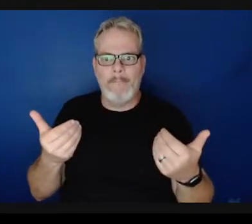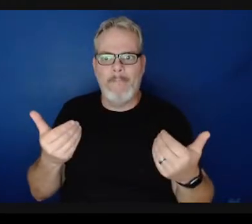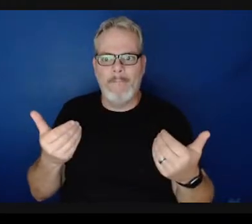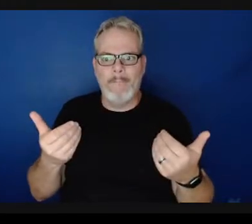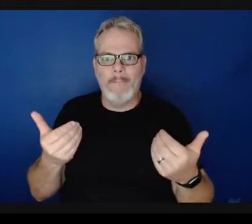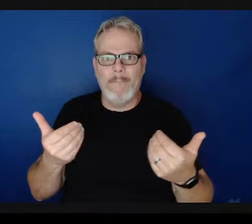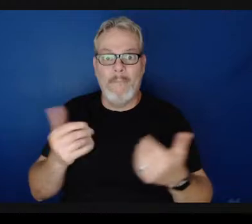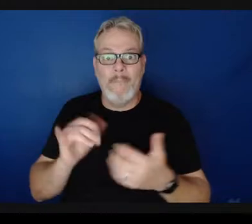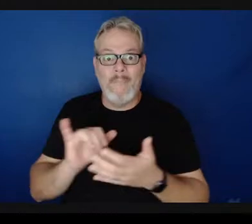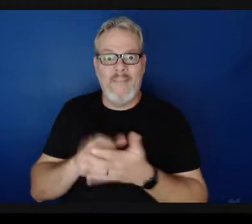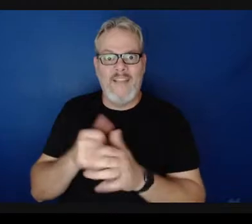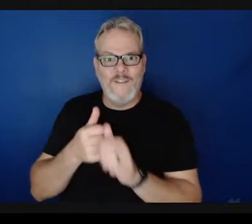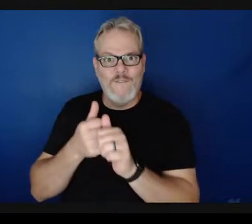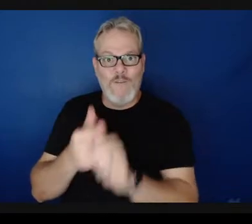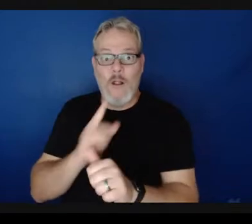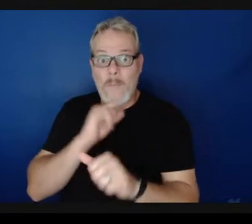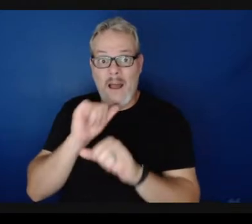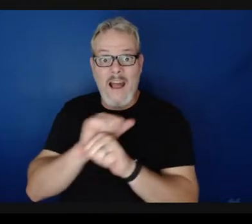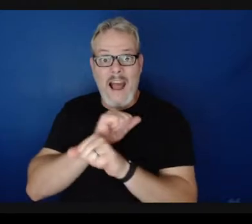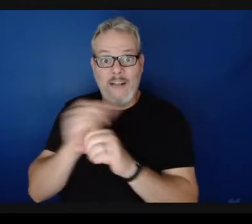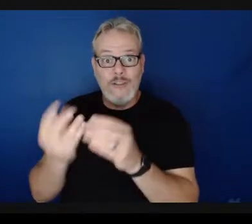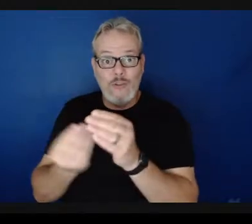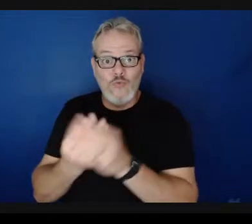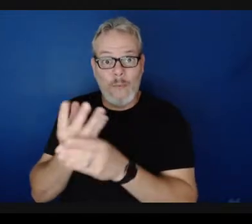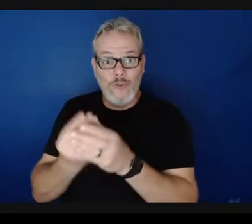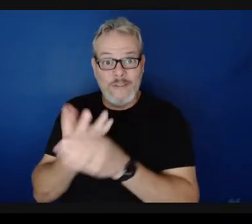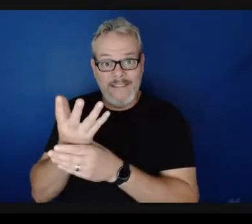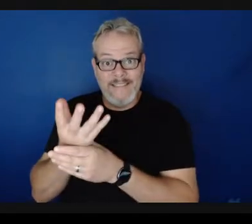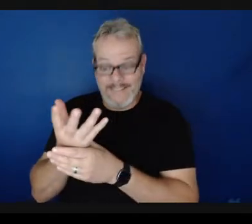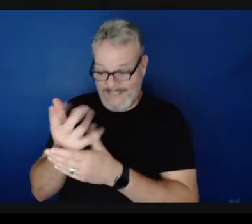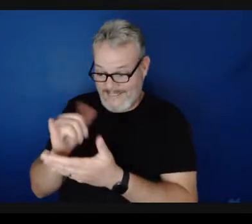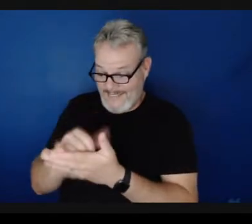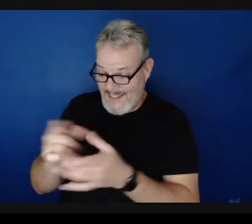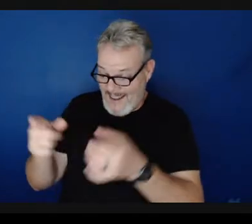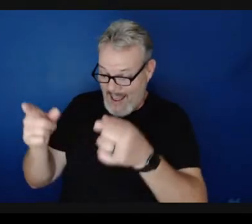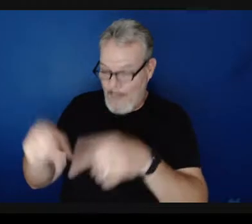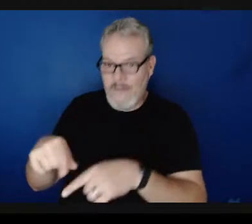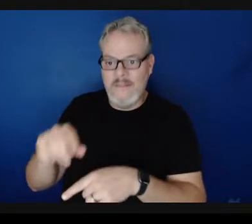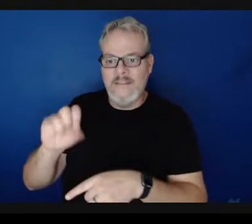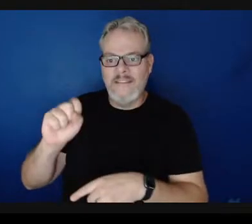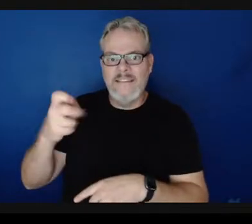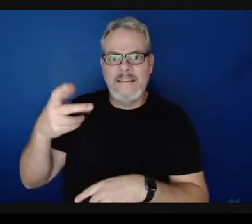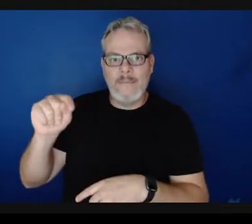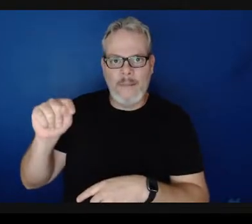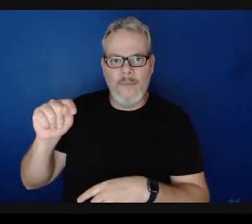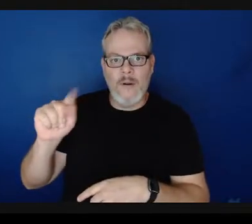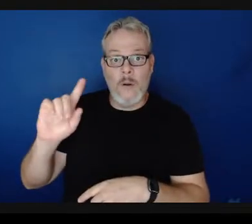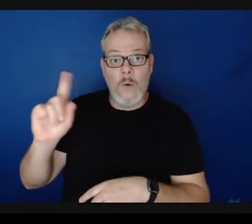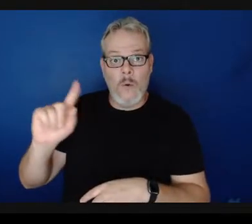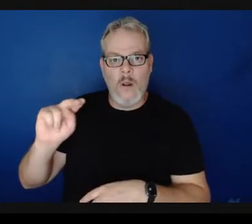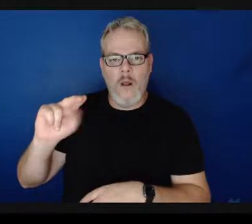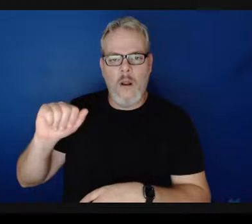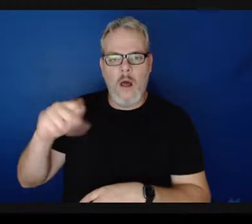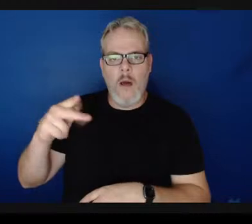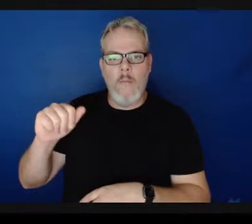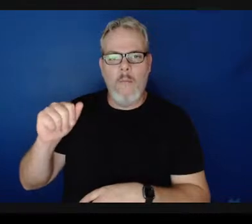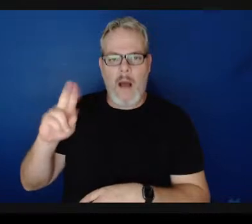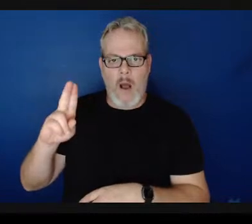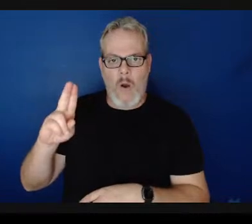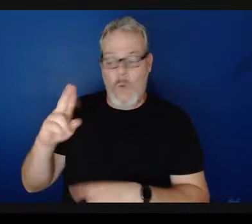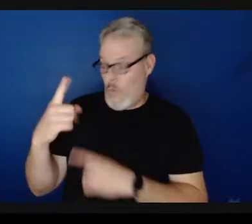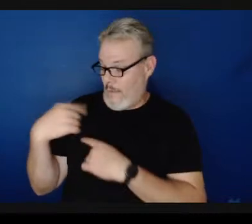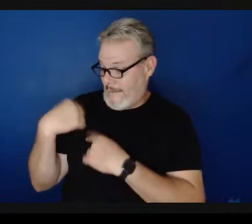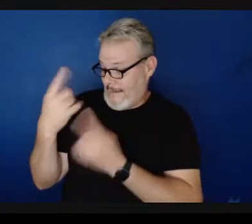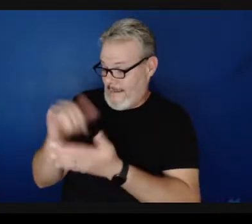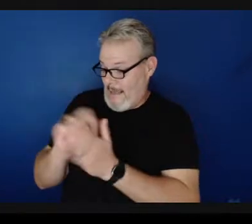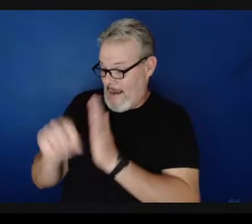an actual eruption on the East Rift in September at Nāpau. That's that drop right in there. And since then, as USGS has said, the